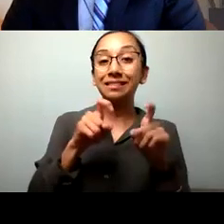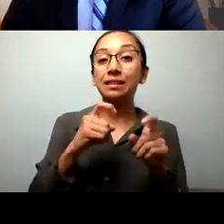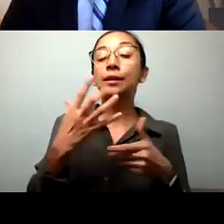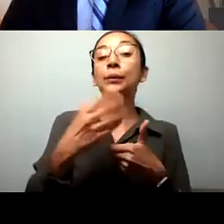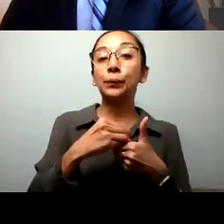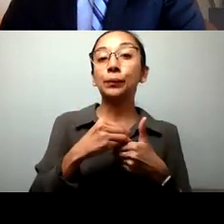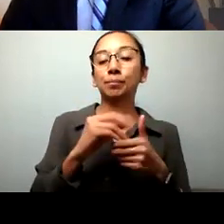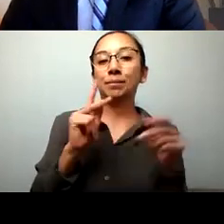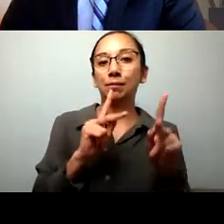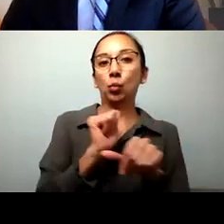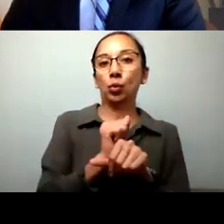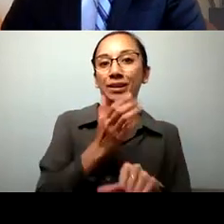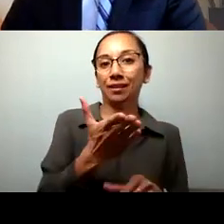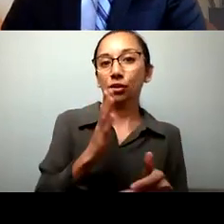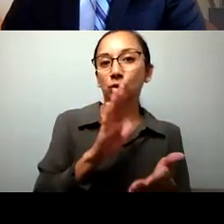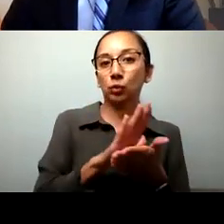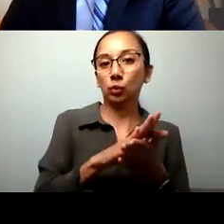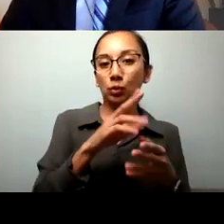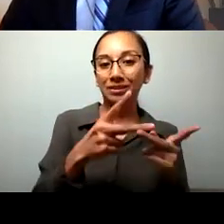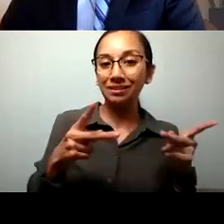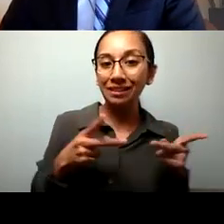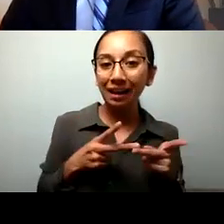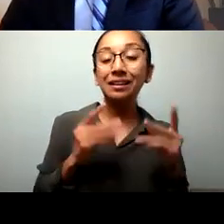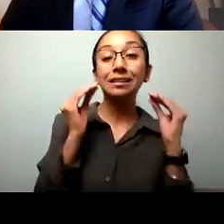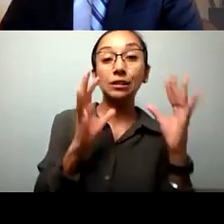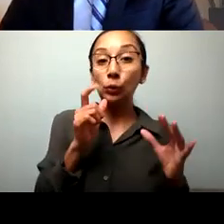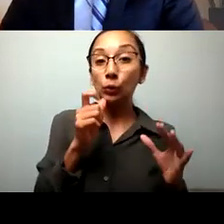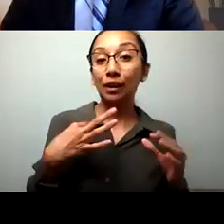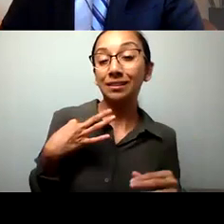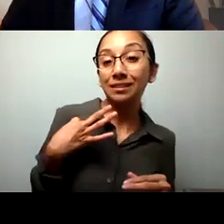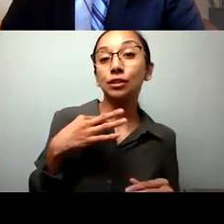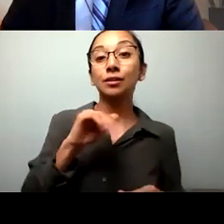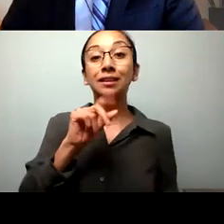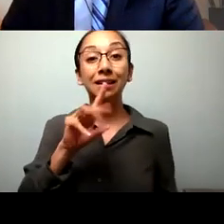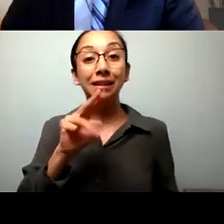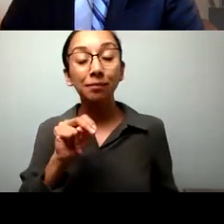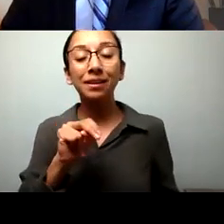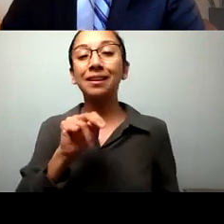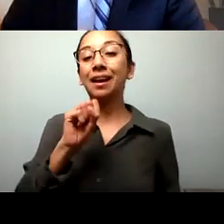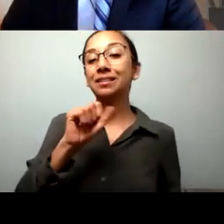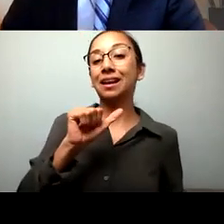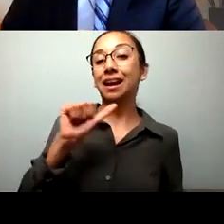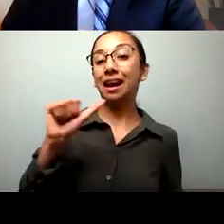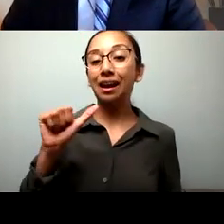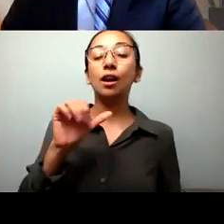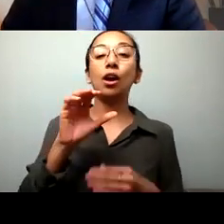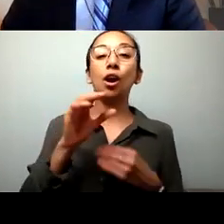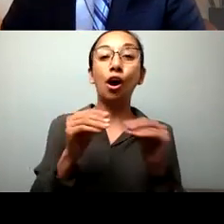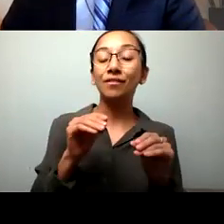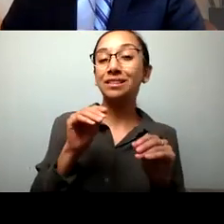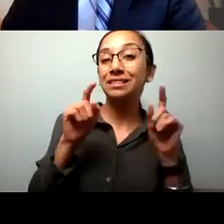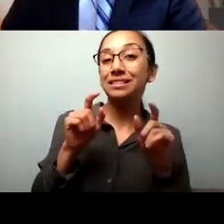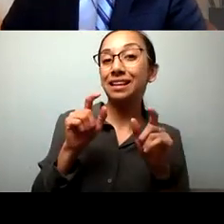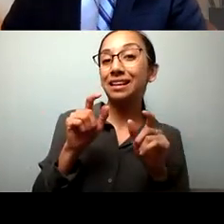currently working at the school site. So those who are volunteering, our teachers who are volunteering, our administrators, our SAAs, our office techs, our BGWs,